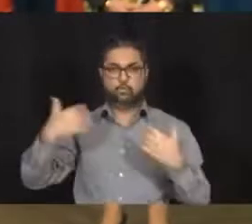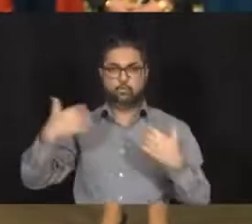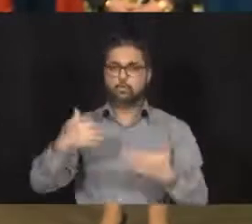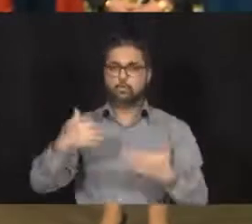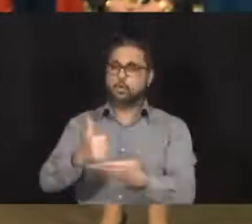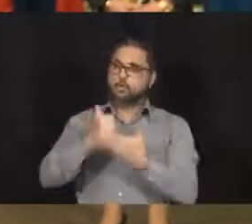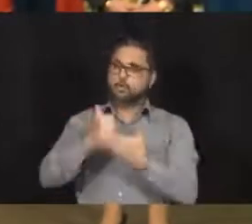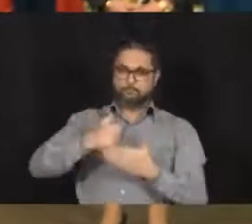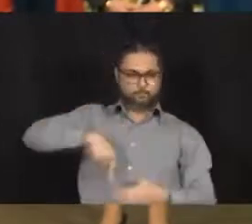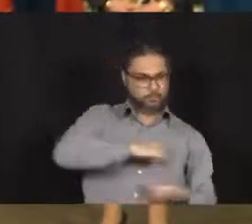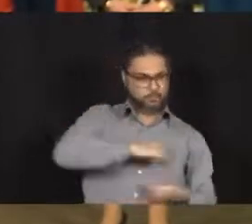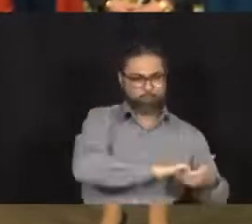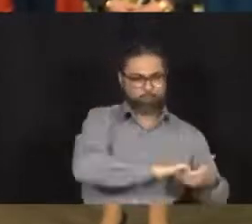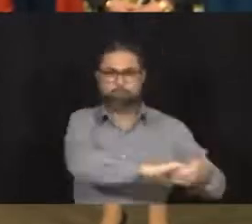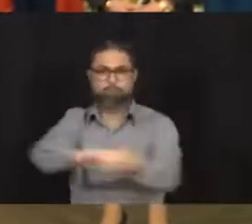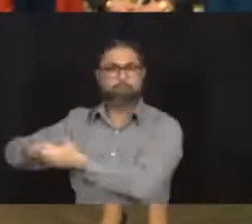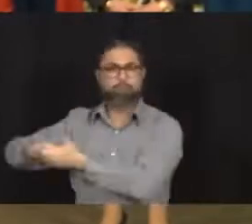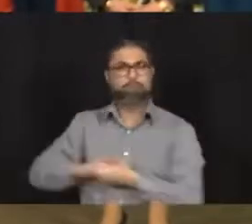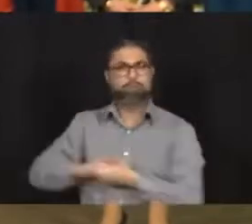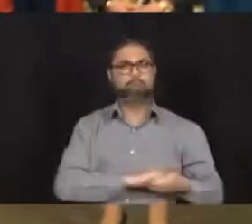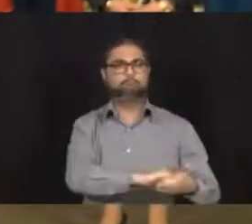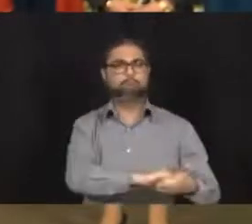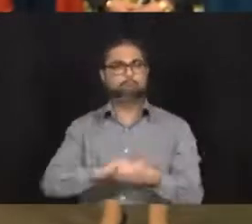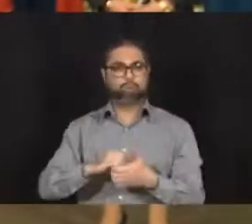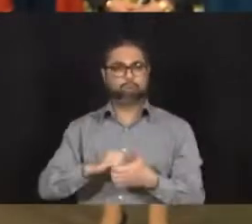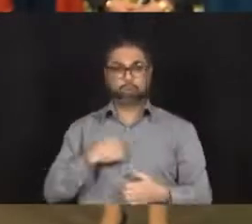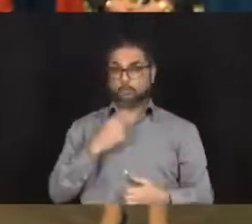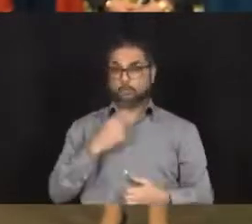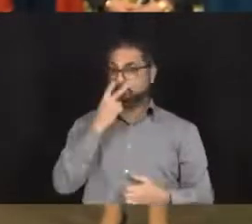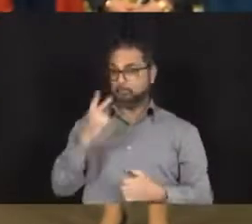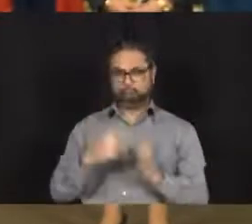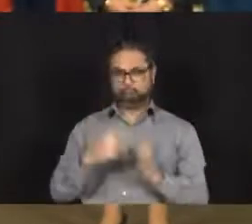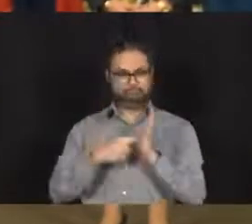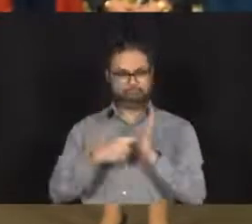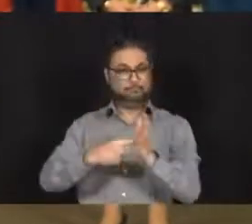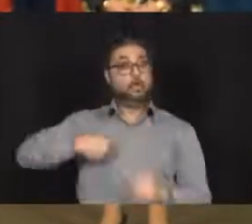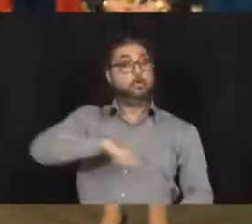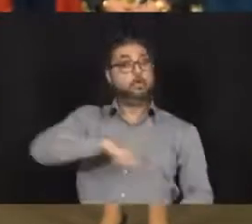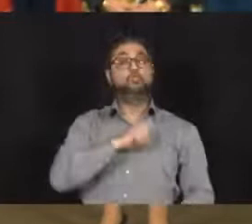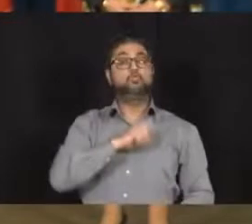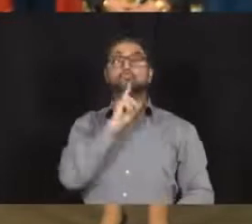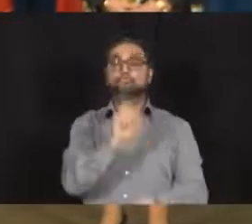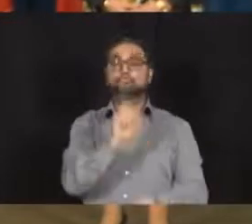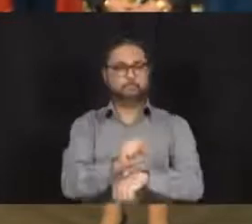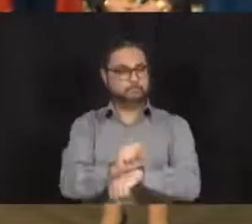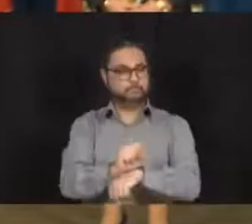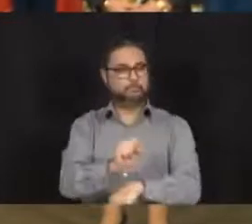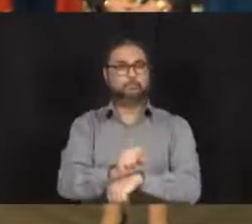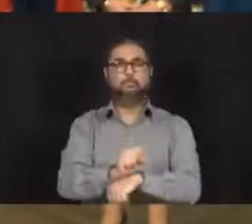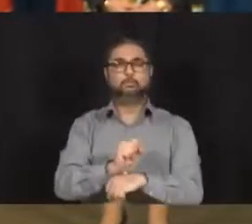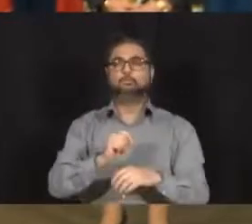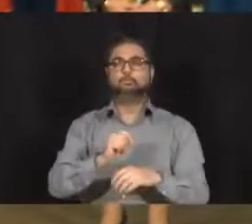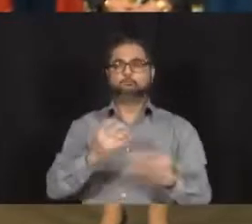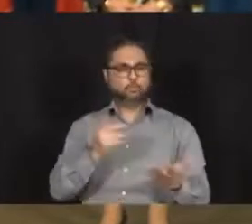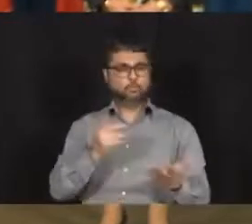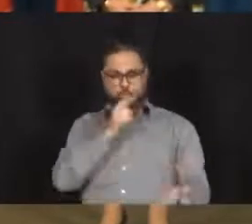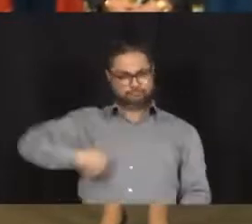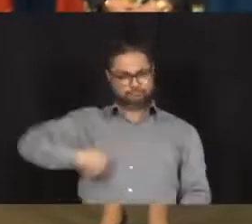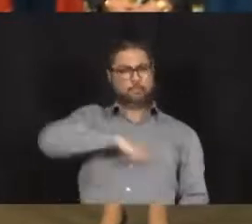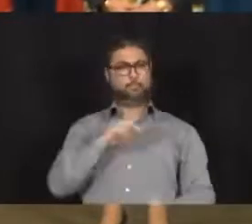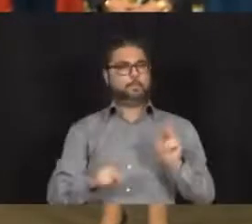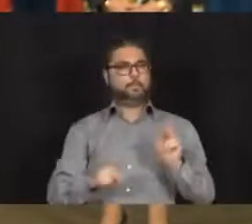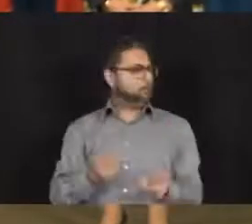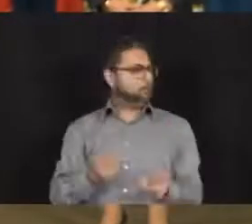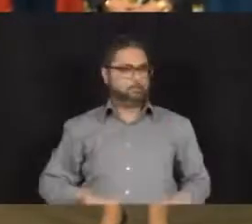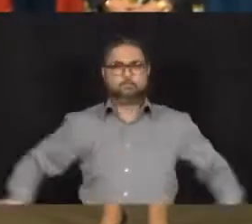that we see what we are truly made of. And I'm so incredibly proud of all Ontario businesses,